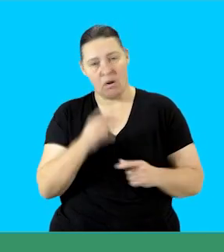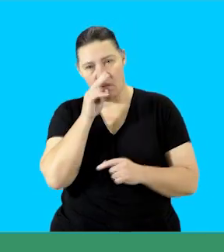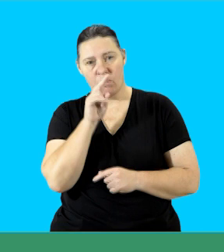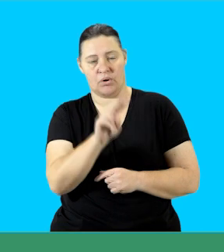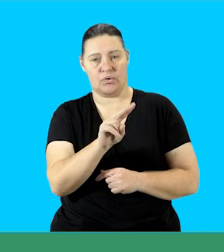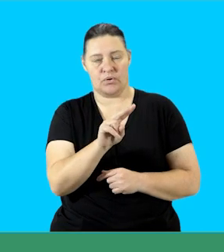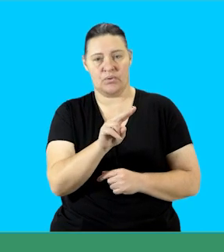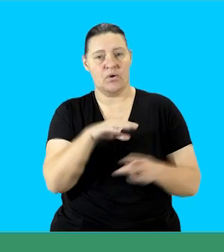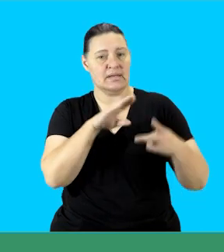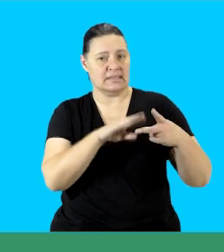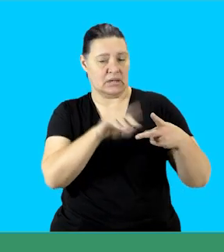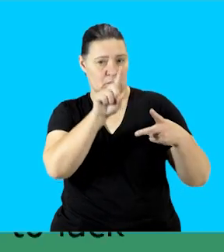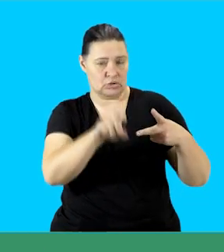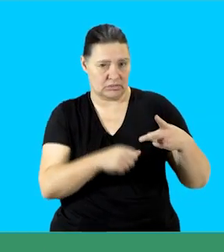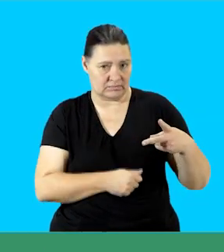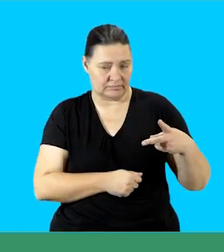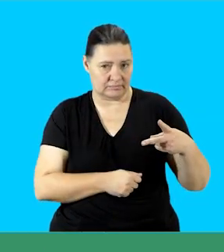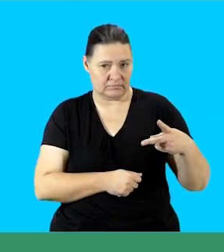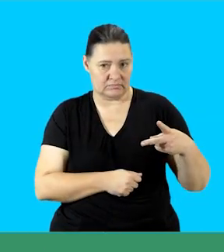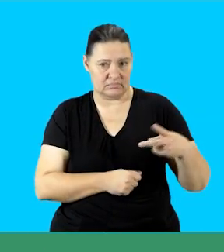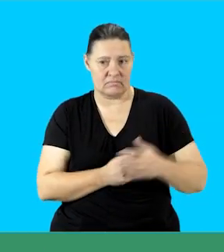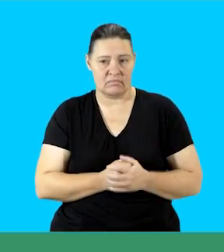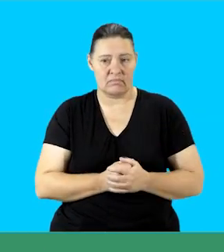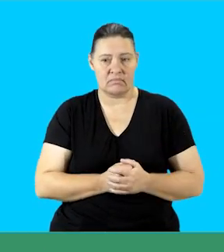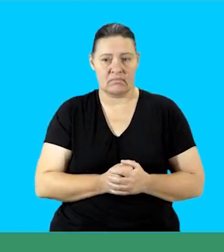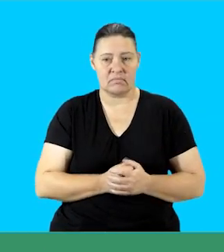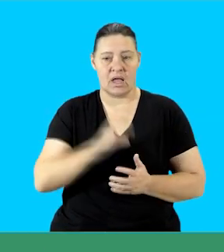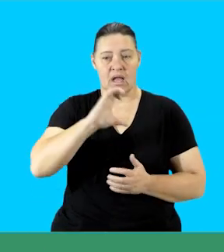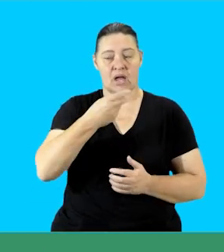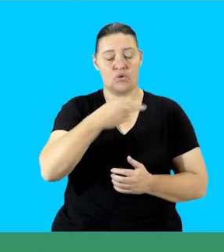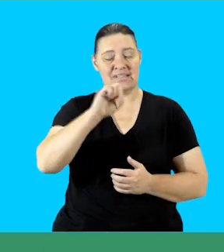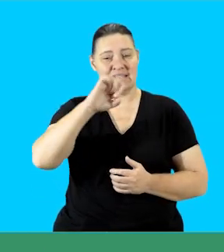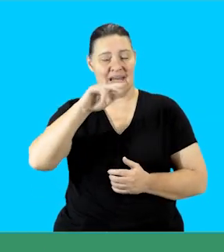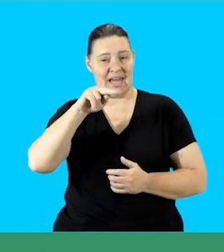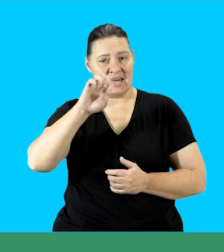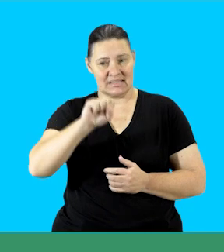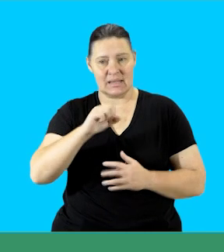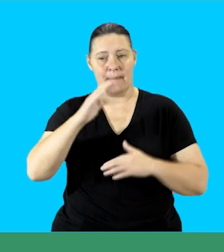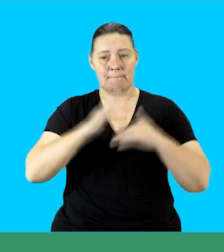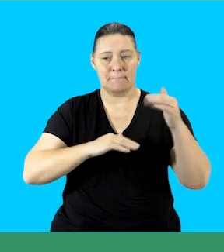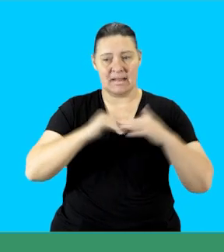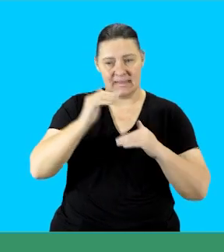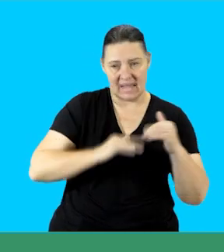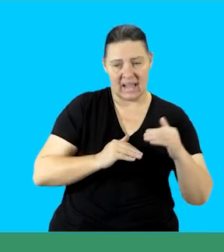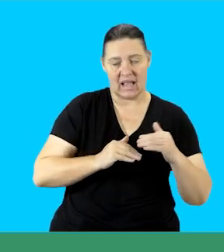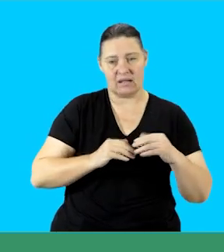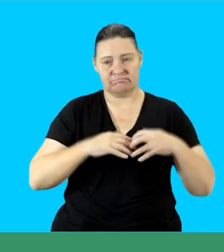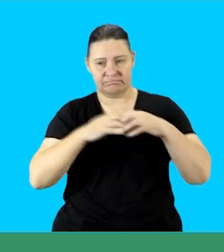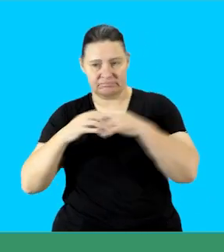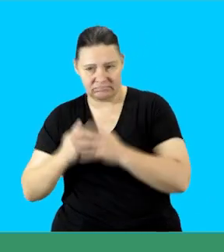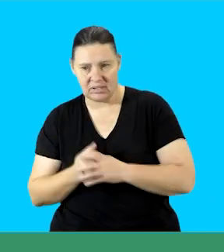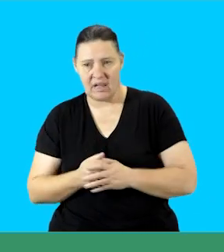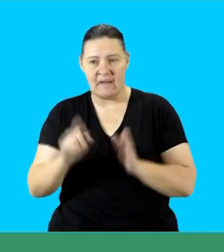Now, let's look at our second question. Christine's building construction fails to meet